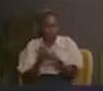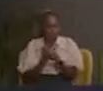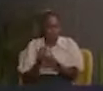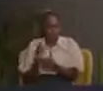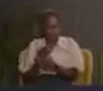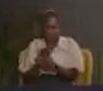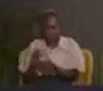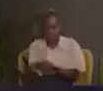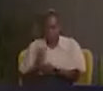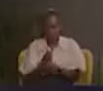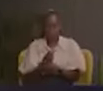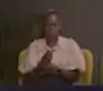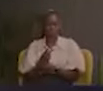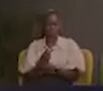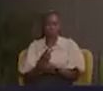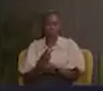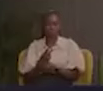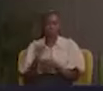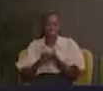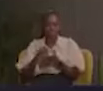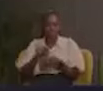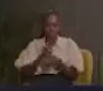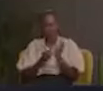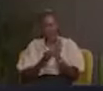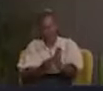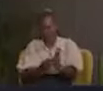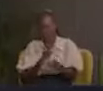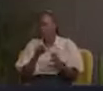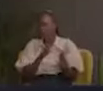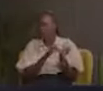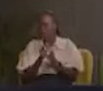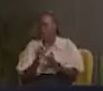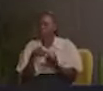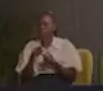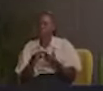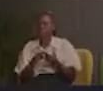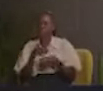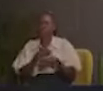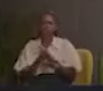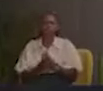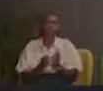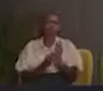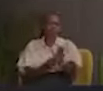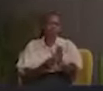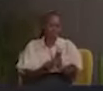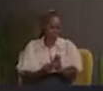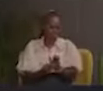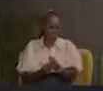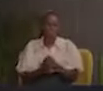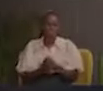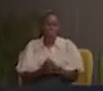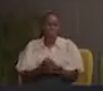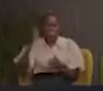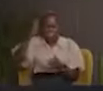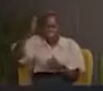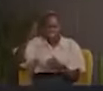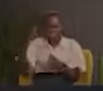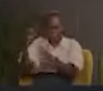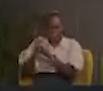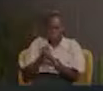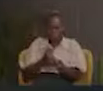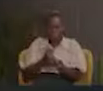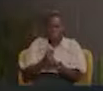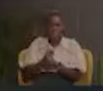makes manifest. Are we together now? When Jesus was about to be made manifest as the Word incarnate, it took a role from